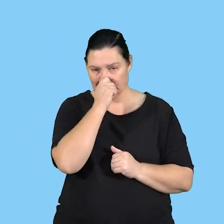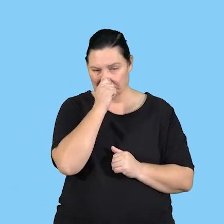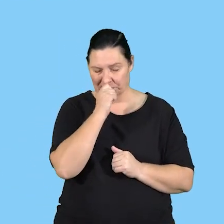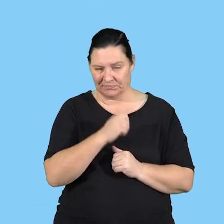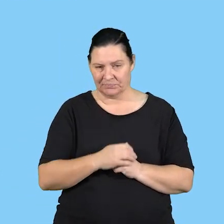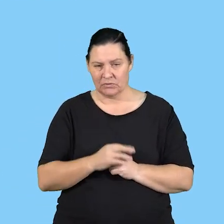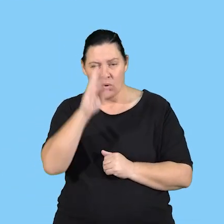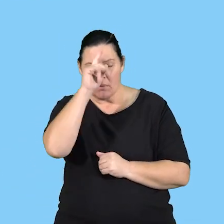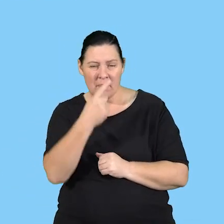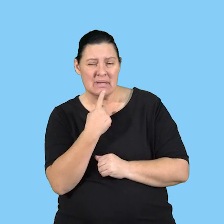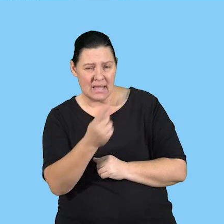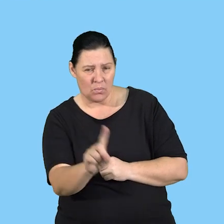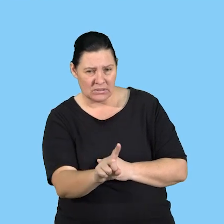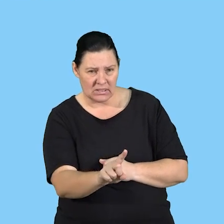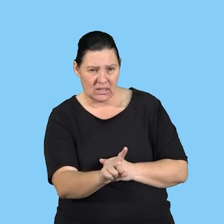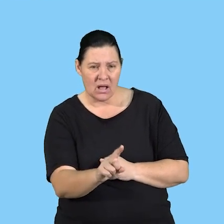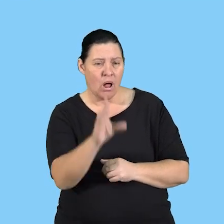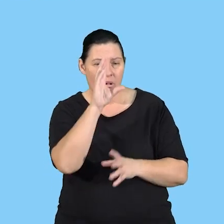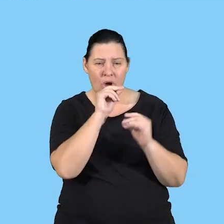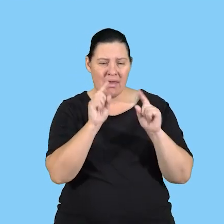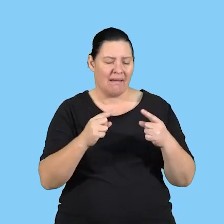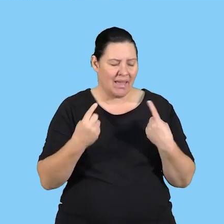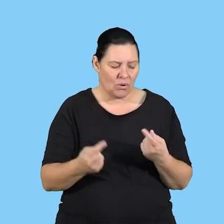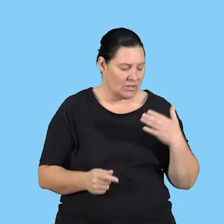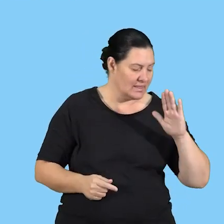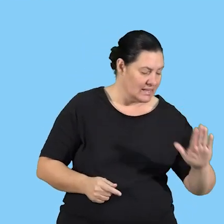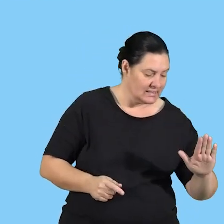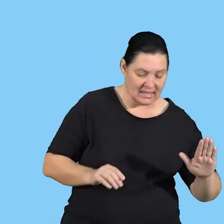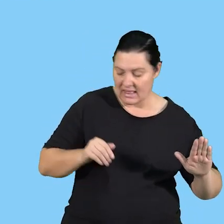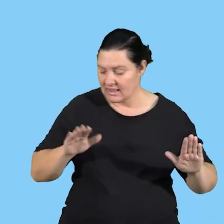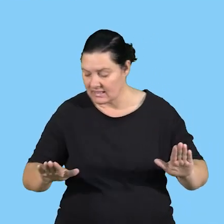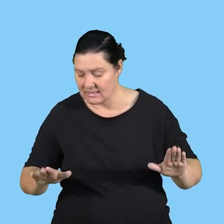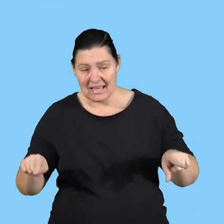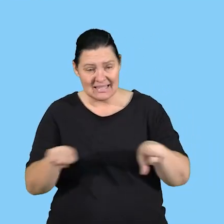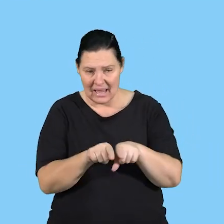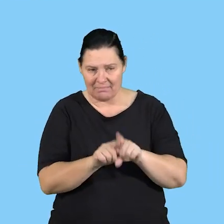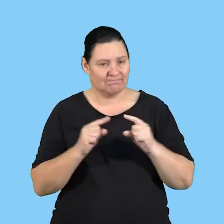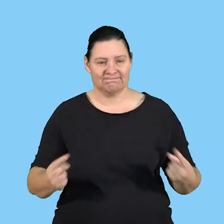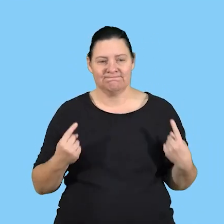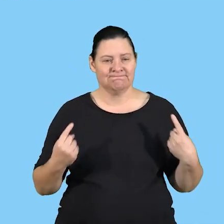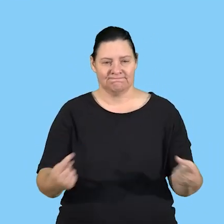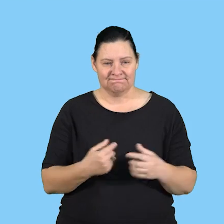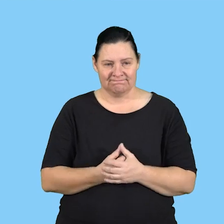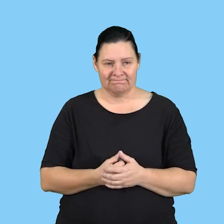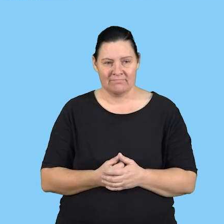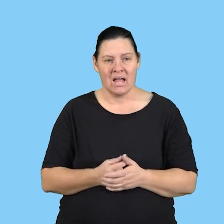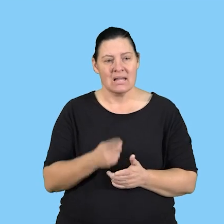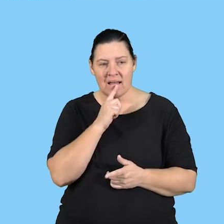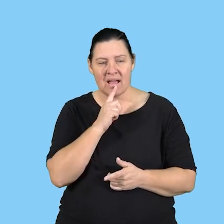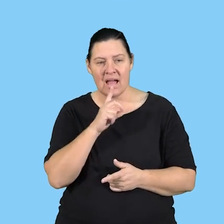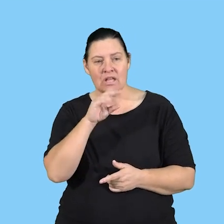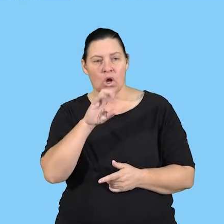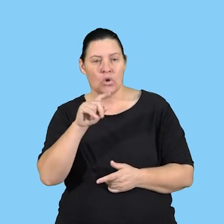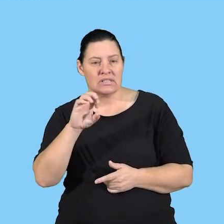Remember what I indicated to you, learners cannot make the sides equal. These are some of the